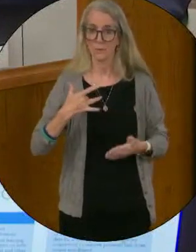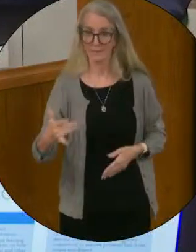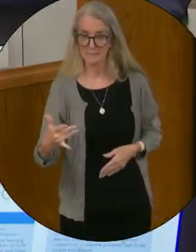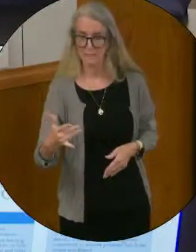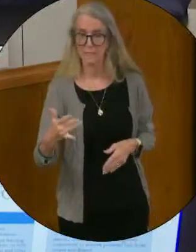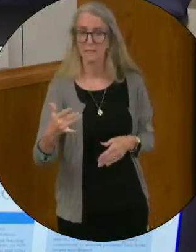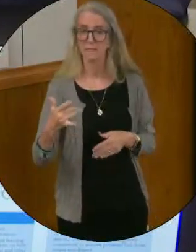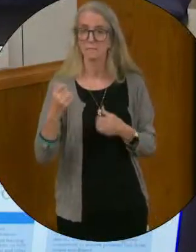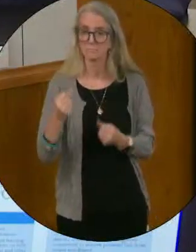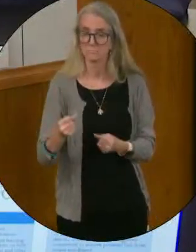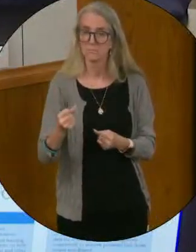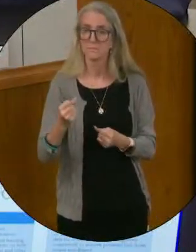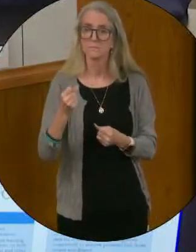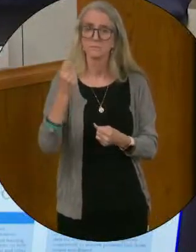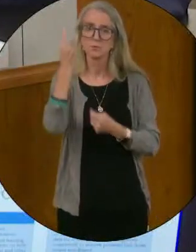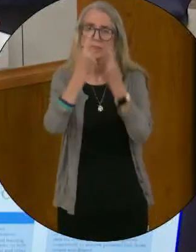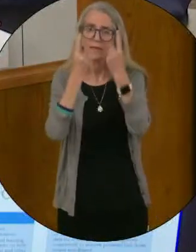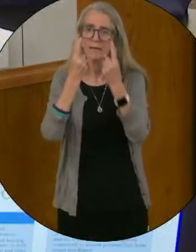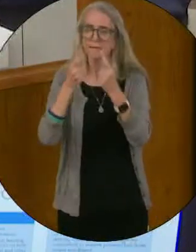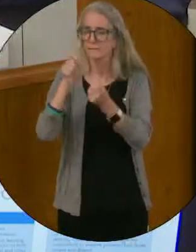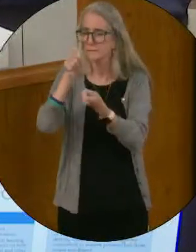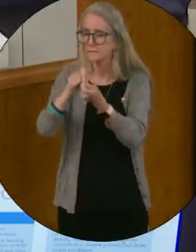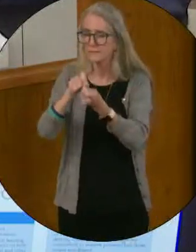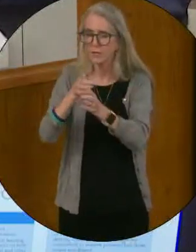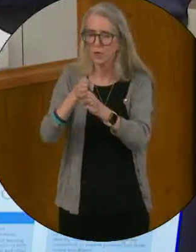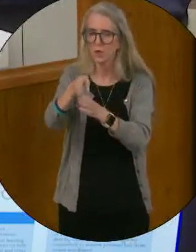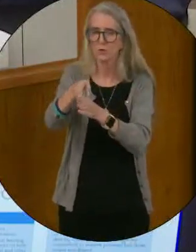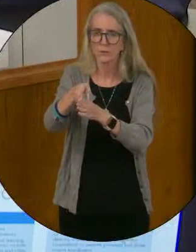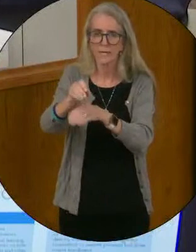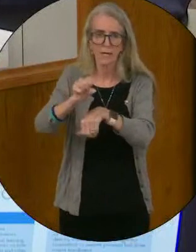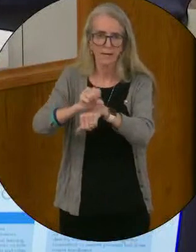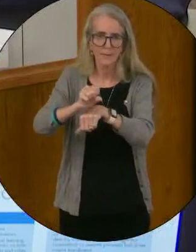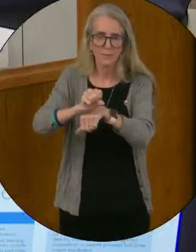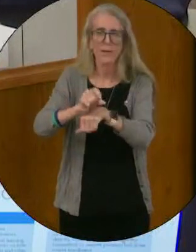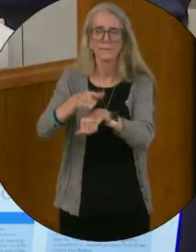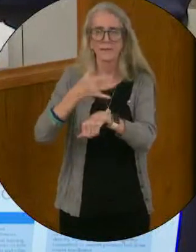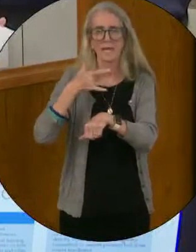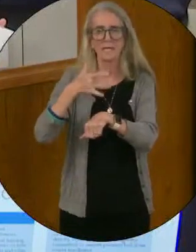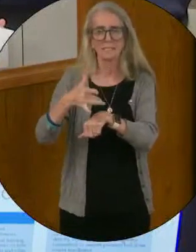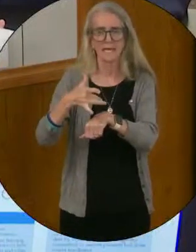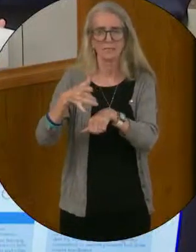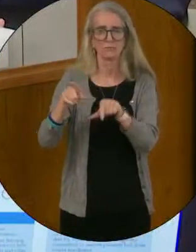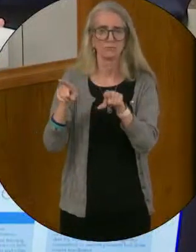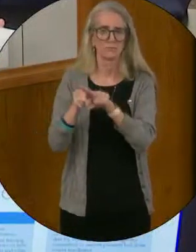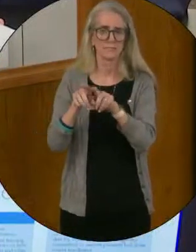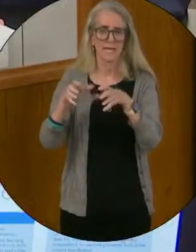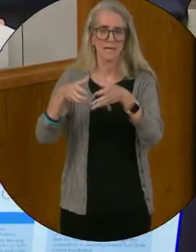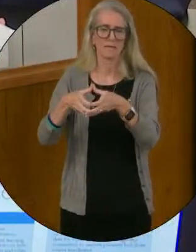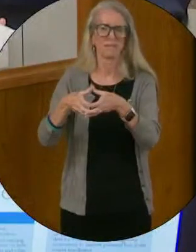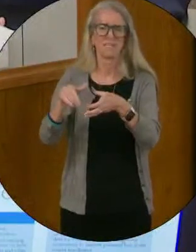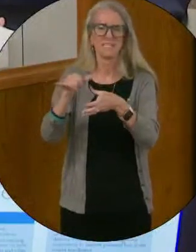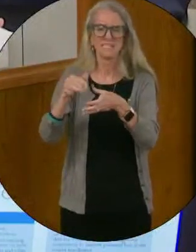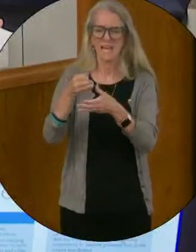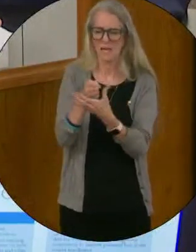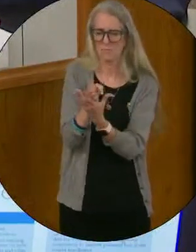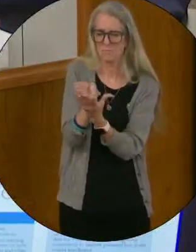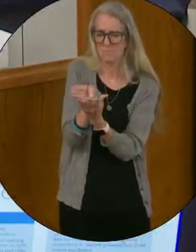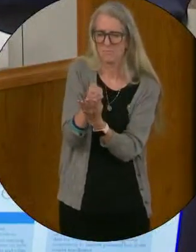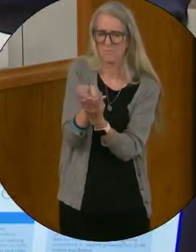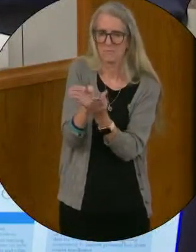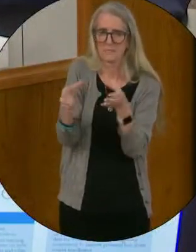to think about a particular career pathway, they're usually staying in that family in general. Yeah. So what we're saying